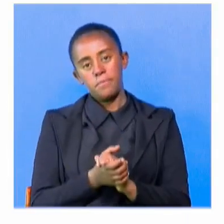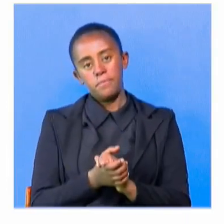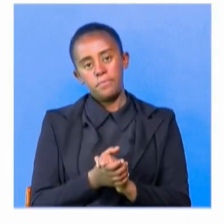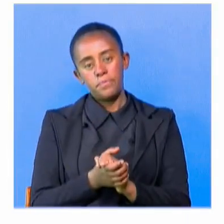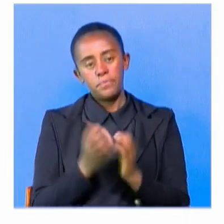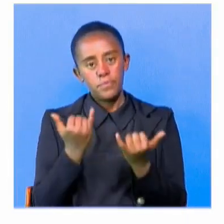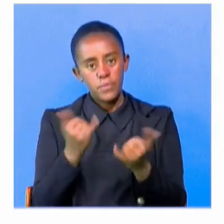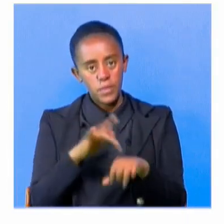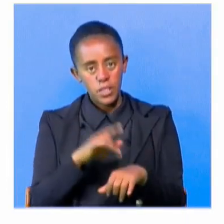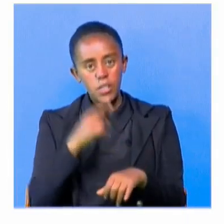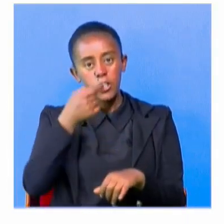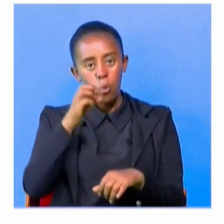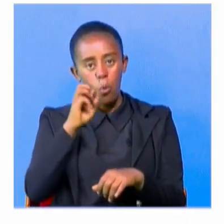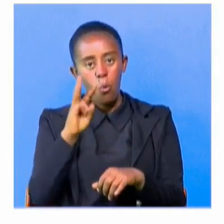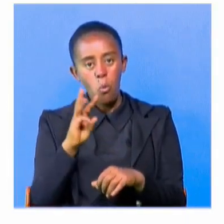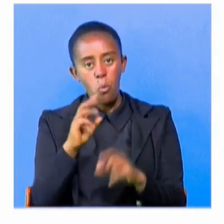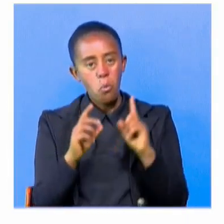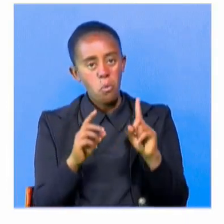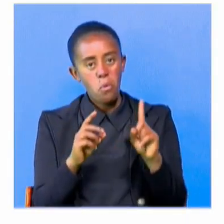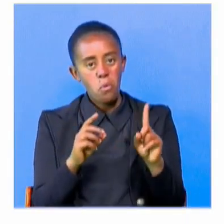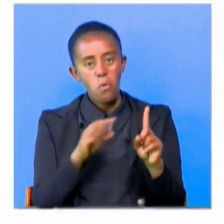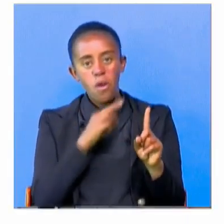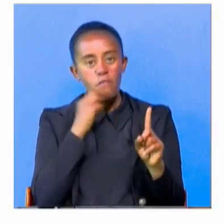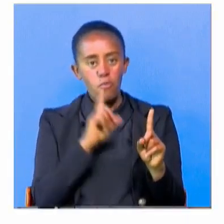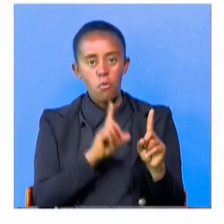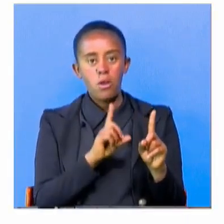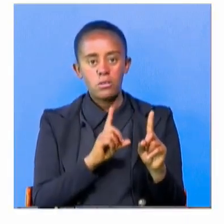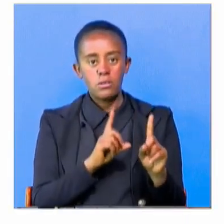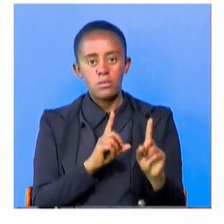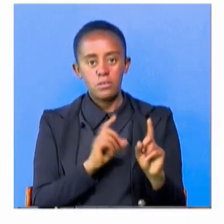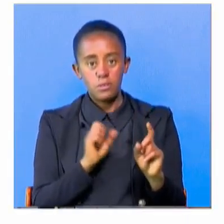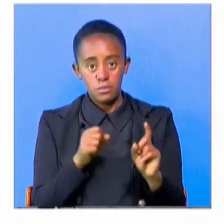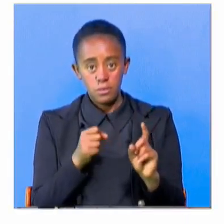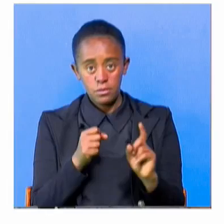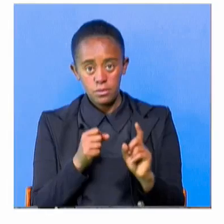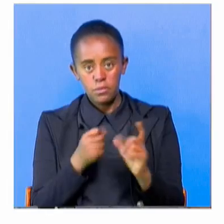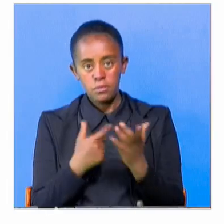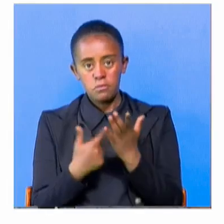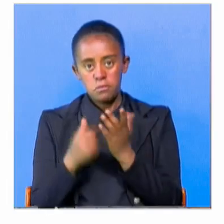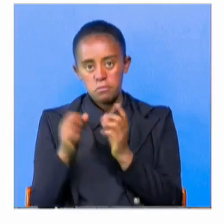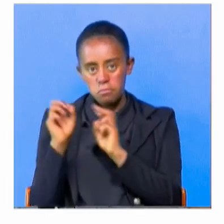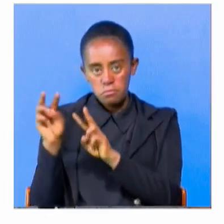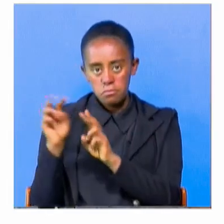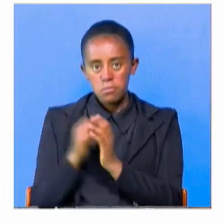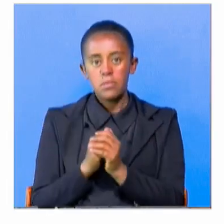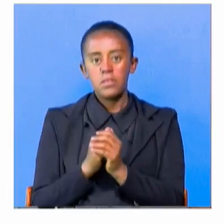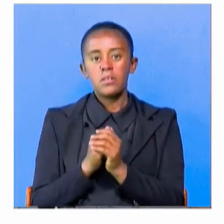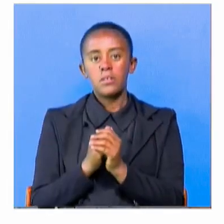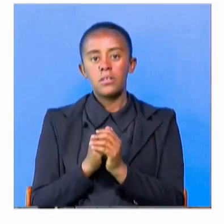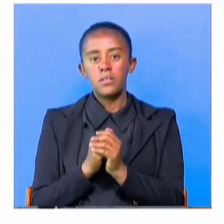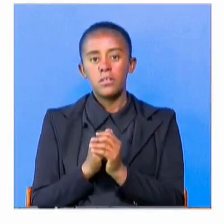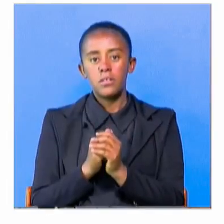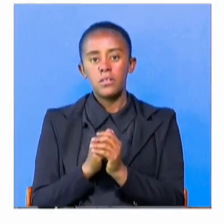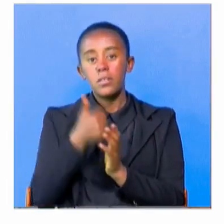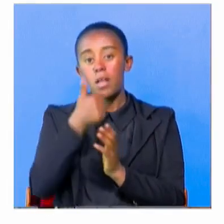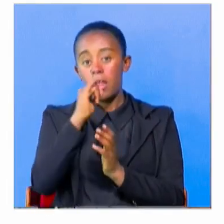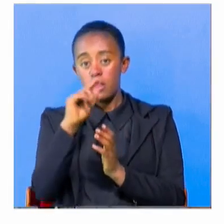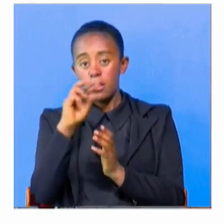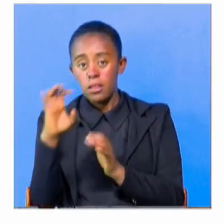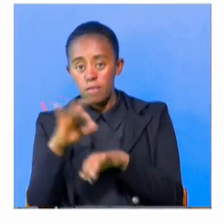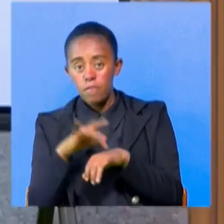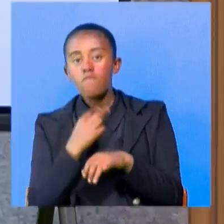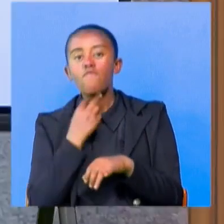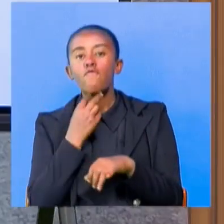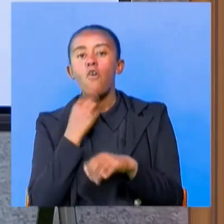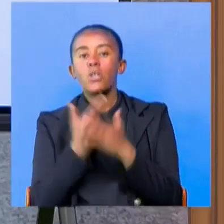Here now, grow, you are welcome. You can get this verb here now. That's why, because we are talking about the active tense, the active